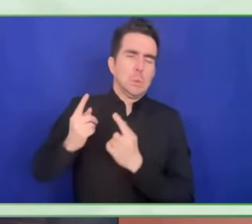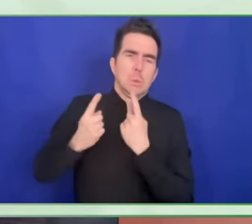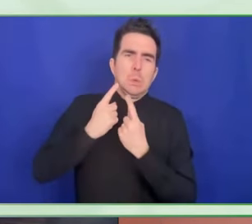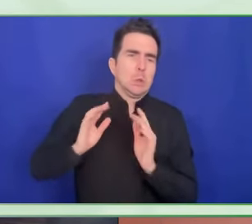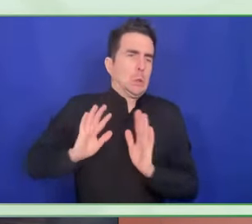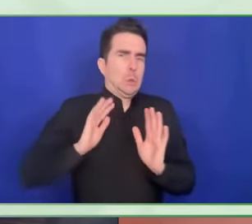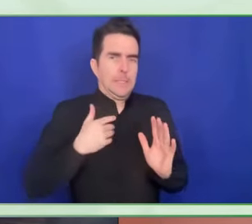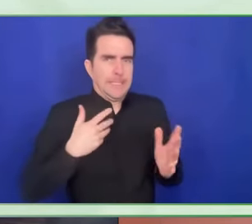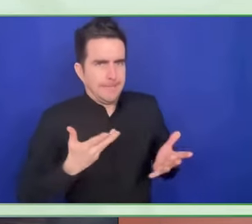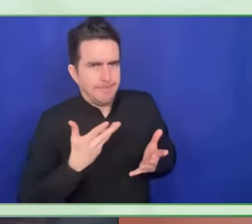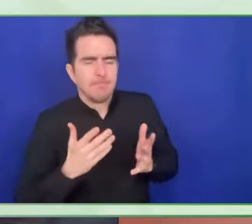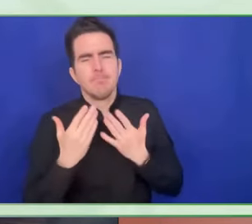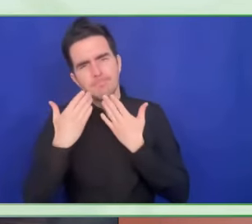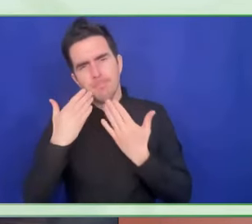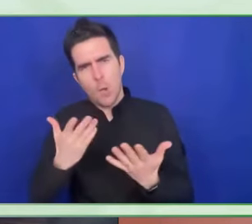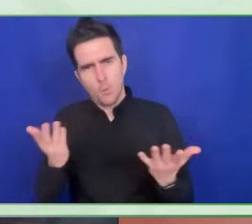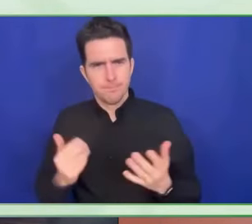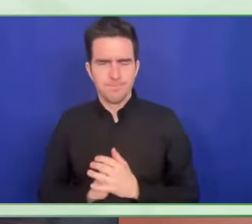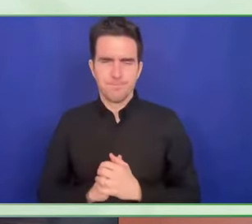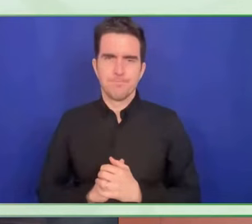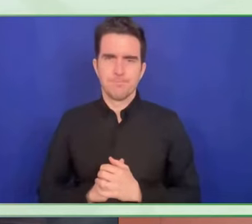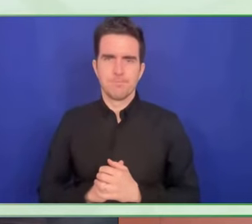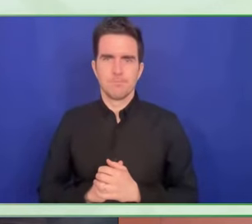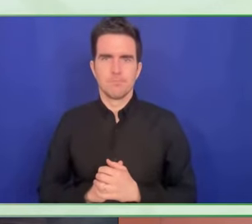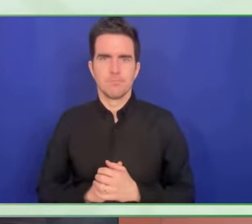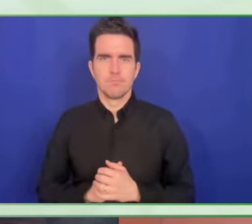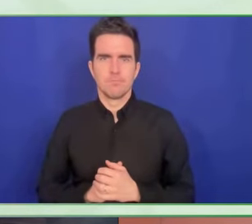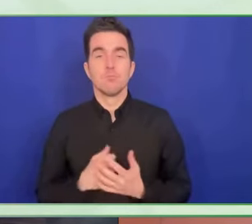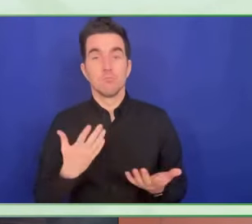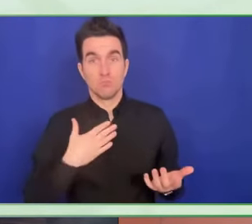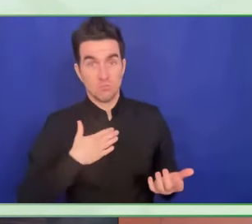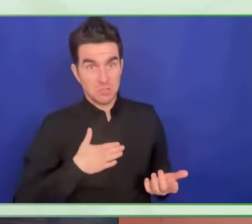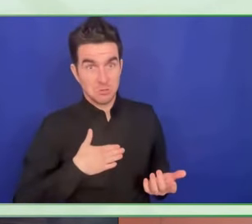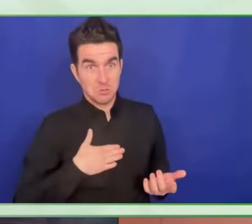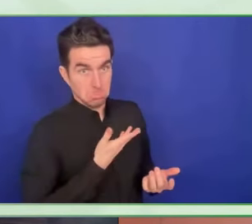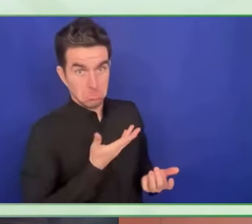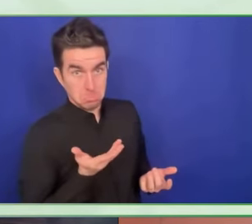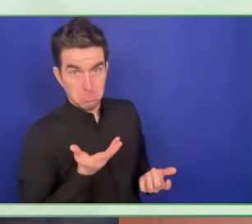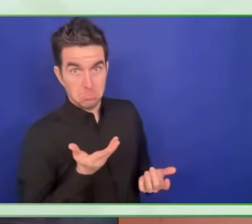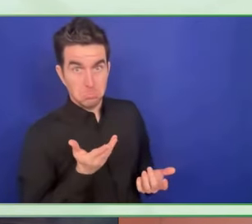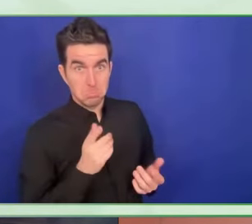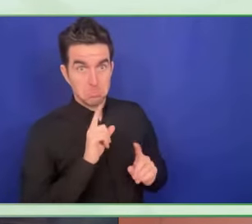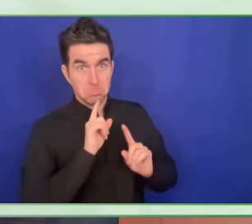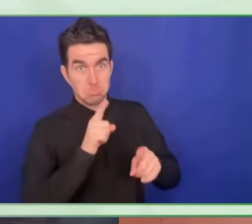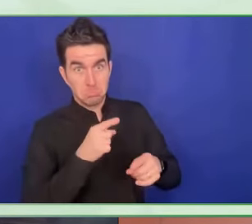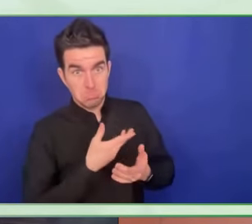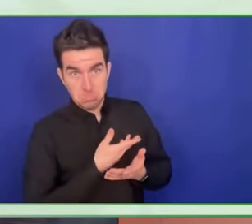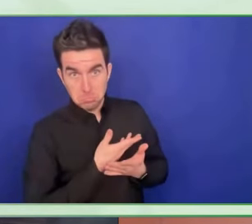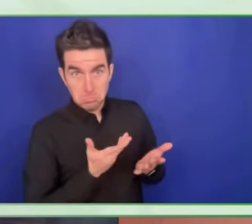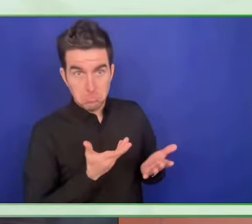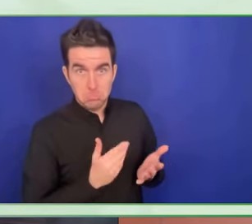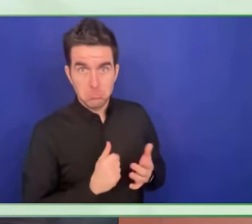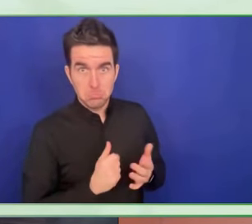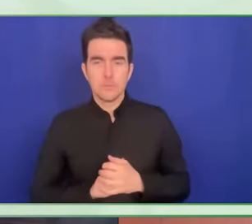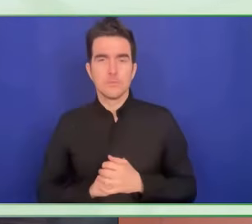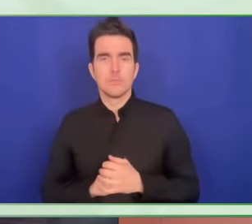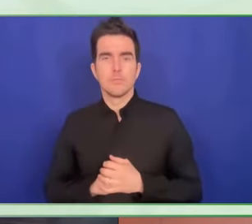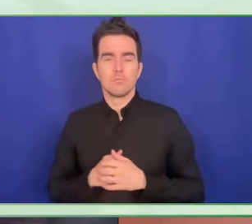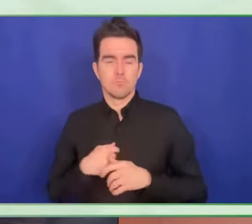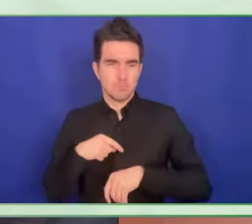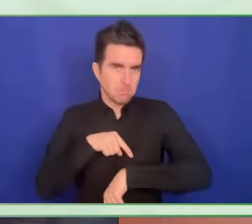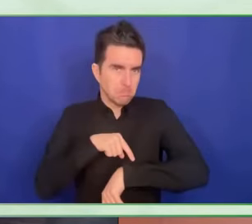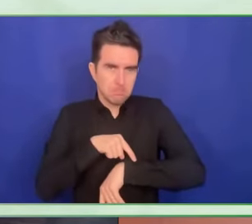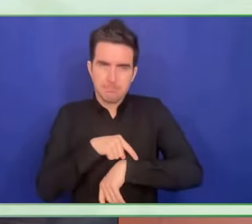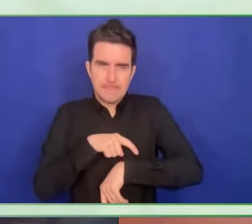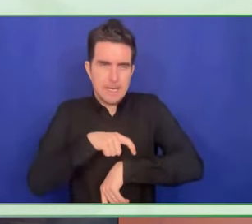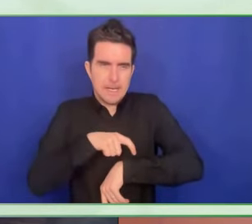Here. Okay. Great, Ella. It's a great question, right? And